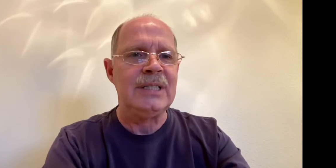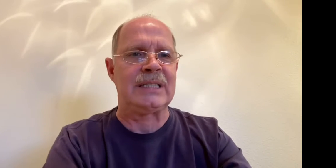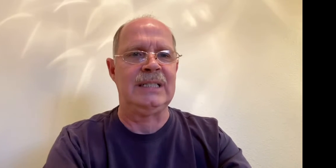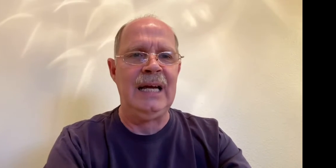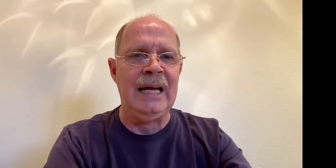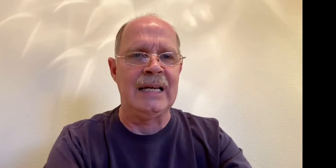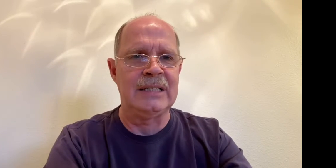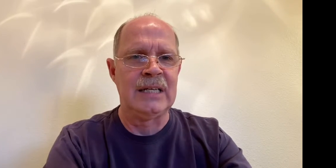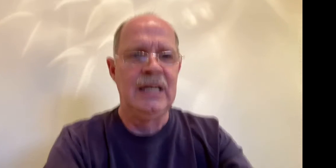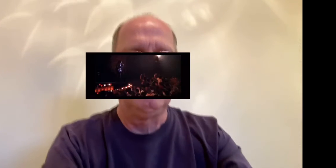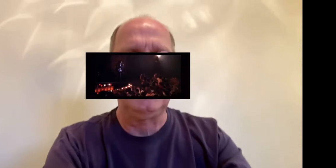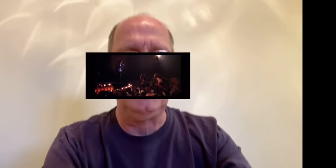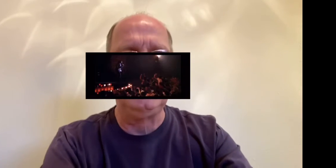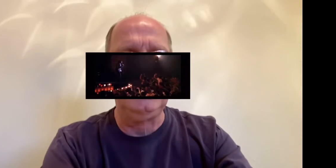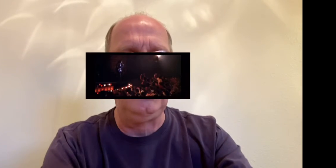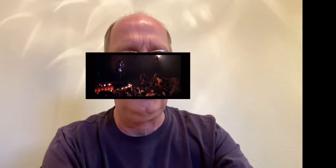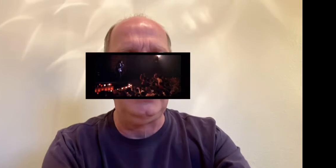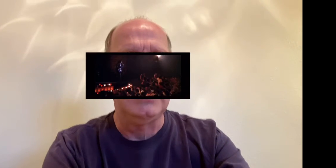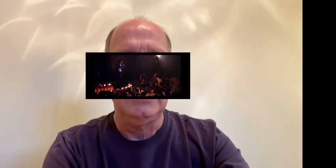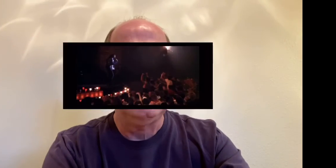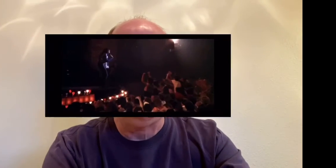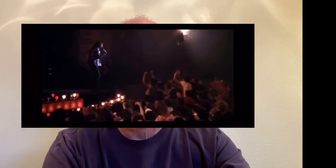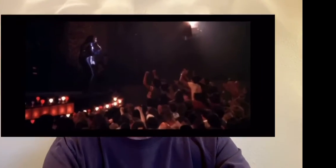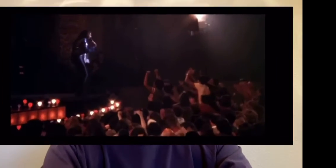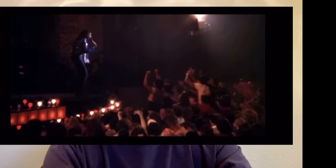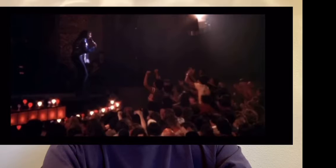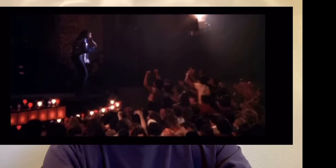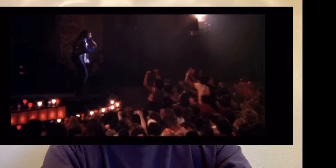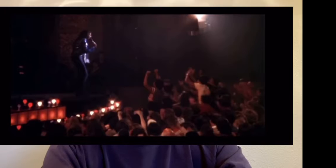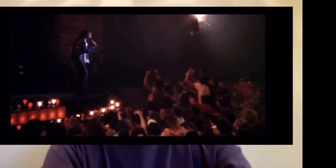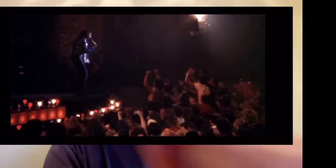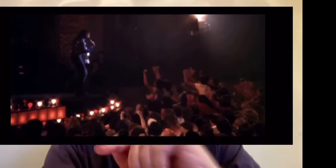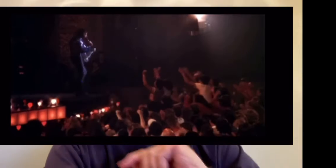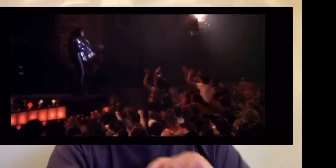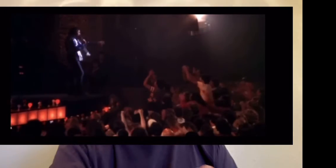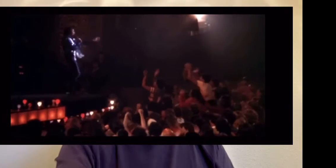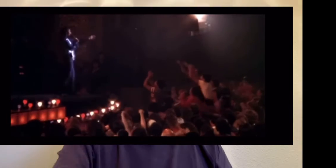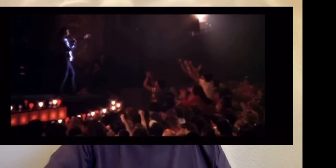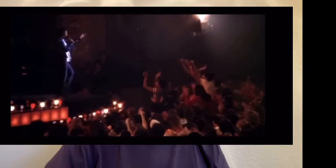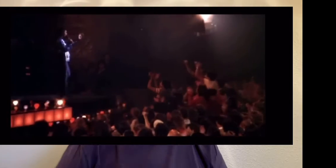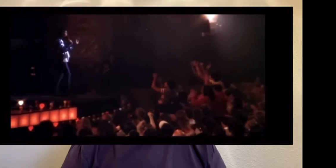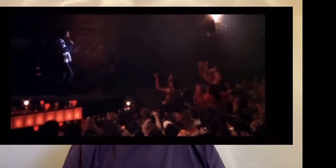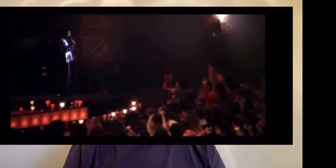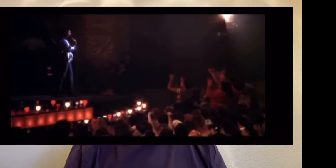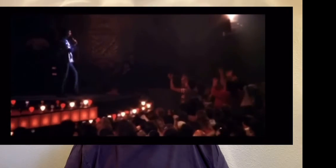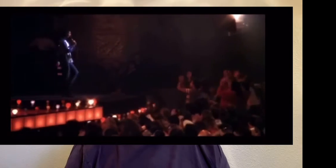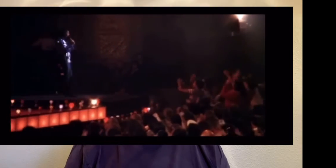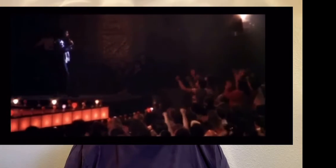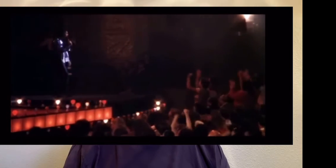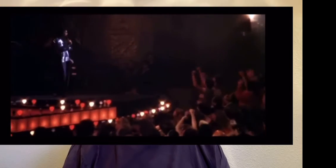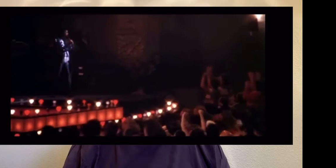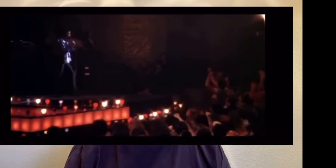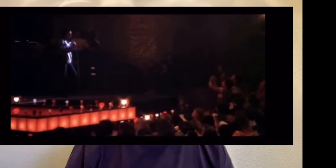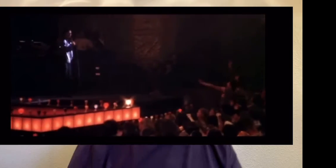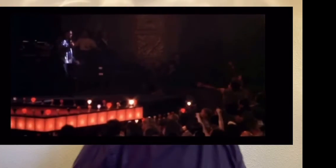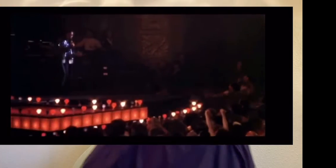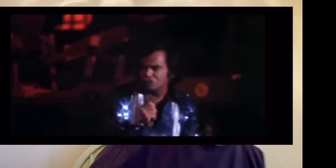It's just lies. Because you know what? You know what they're all doing? They're coming to